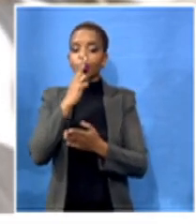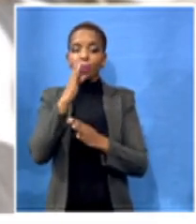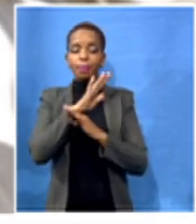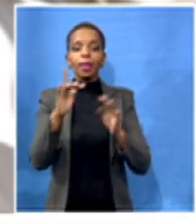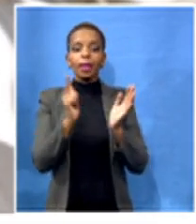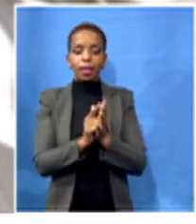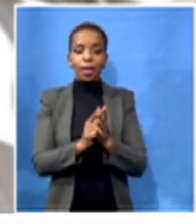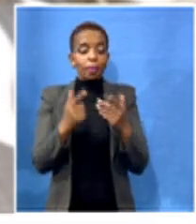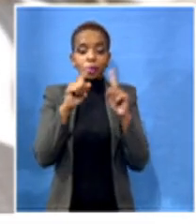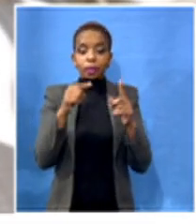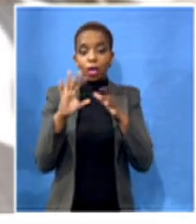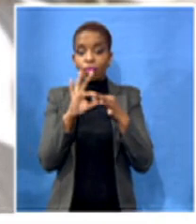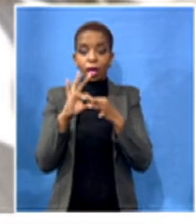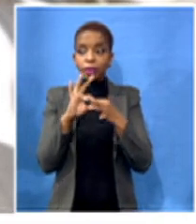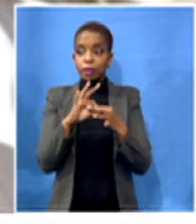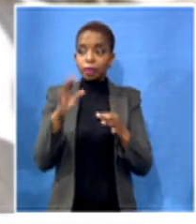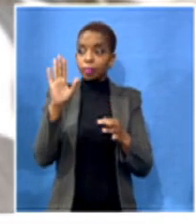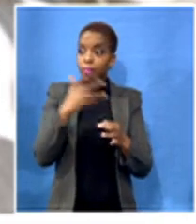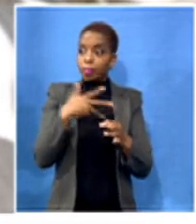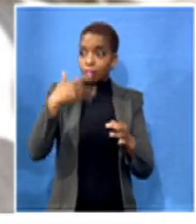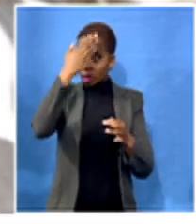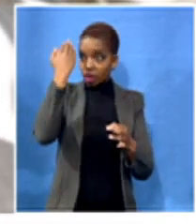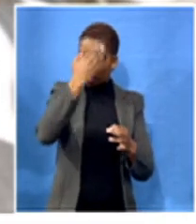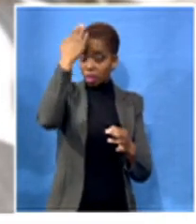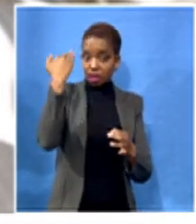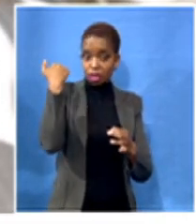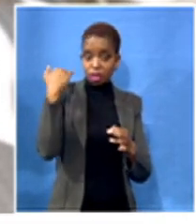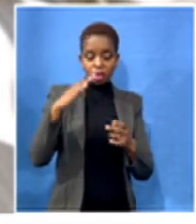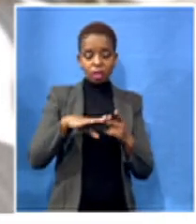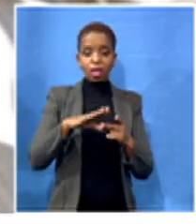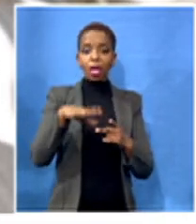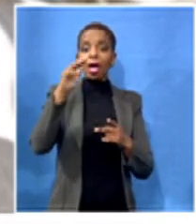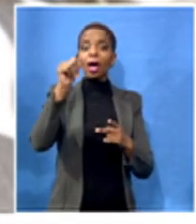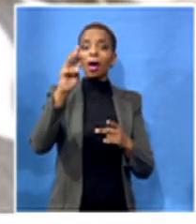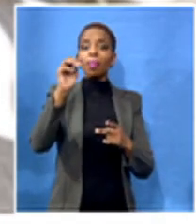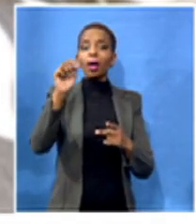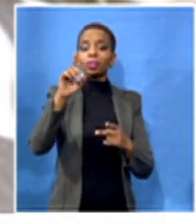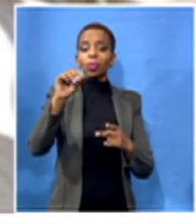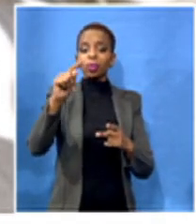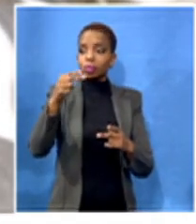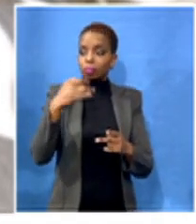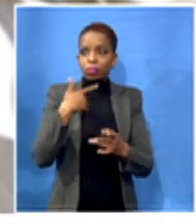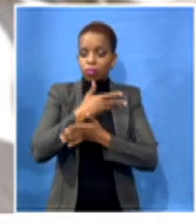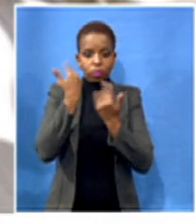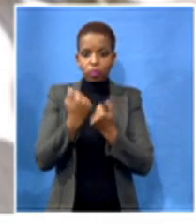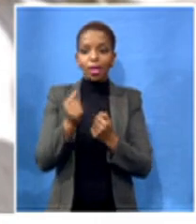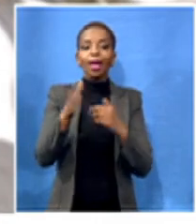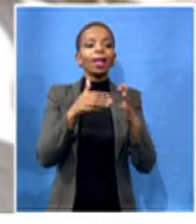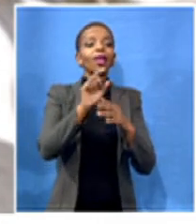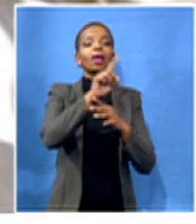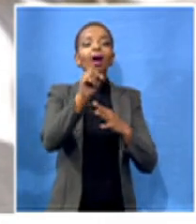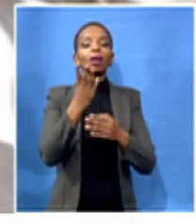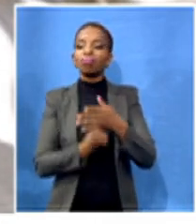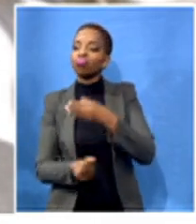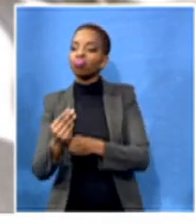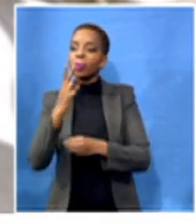the relationship between Nkosazana Dlamini-Zuma and Mazote and any other smuggler. Many politicians are